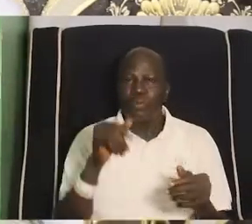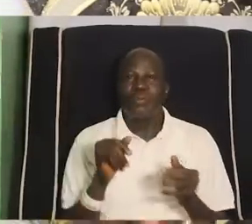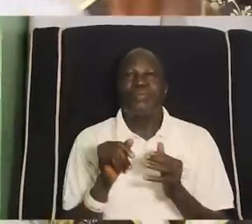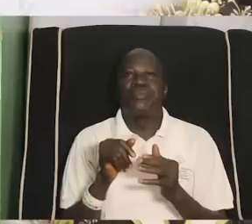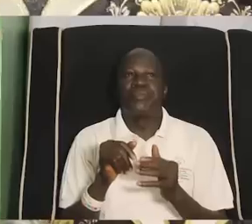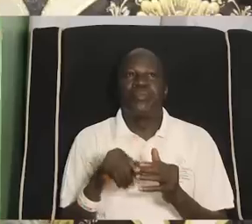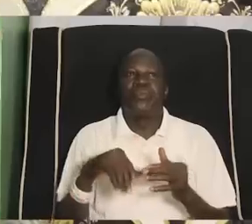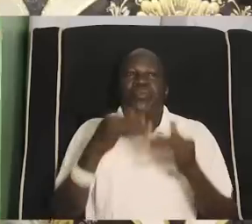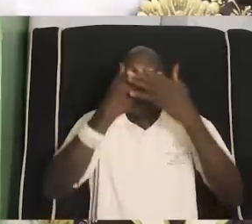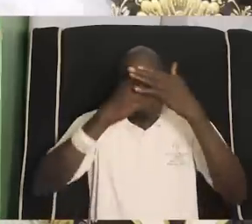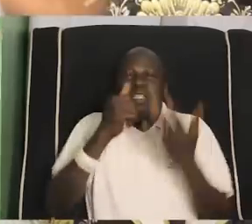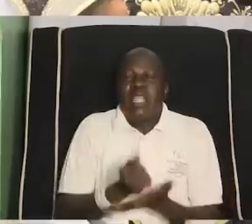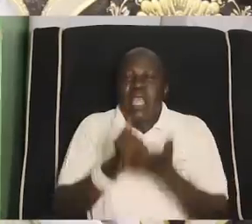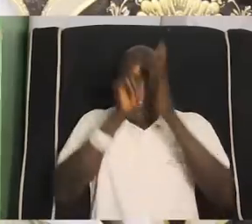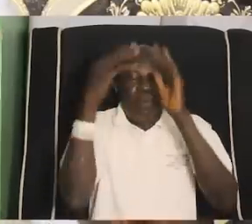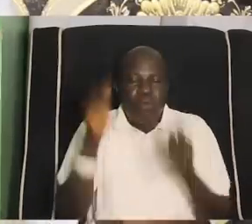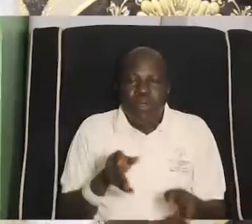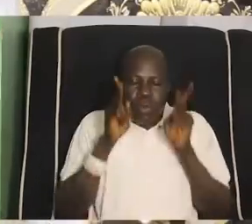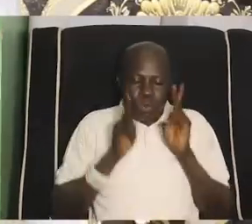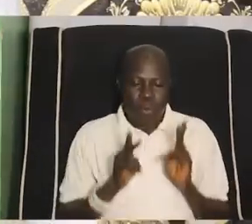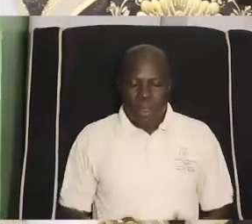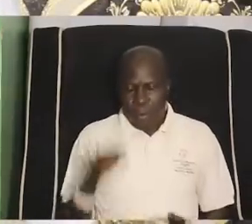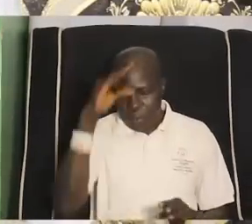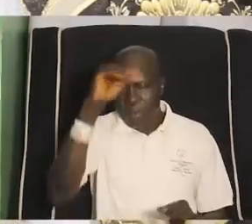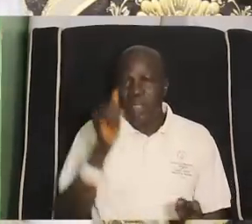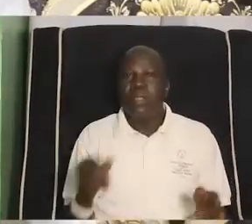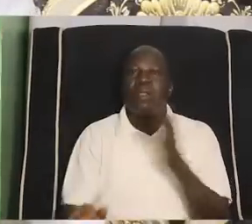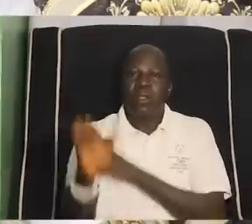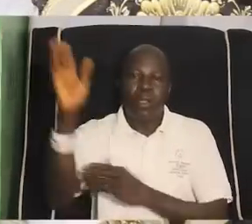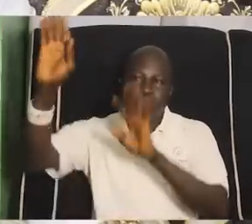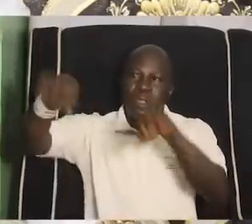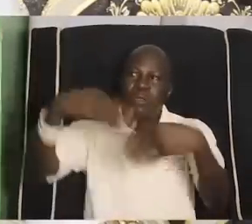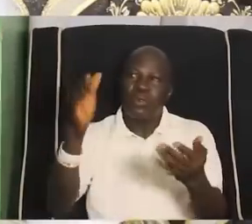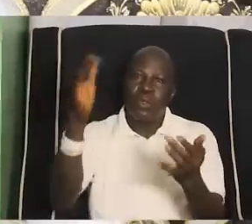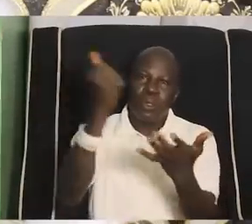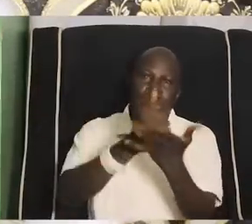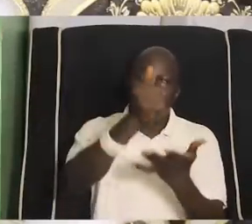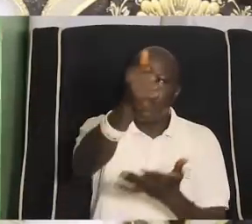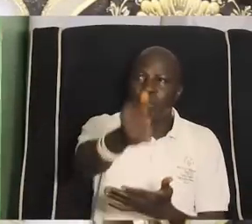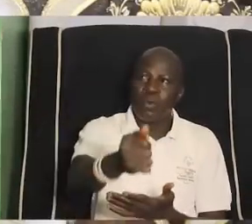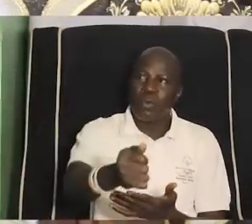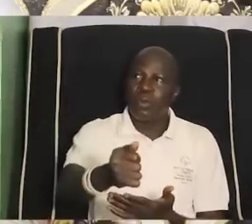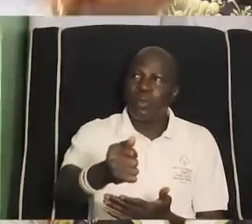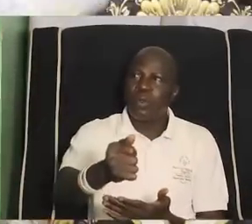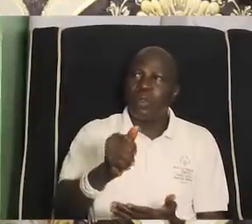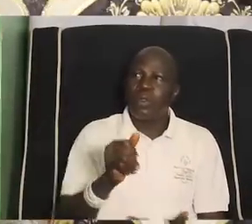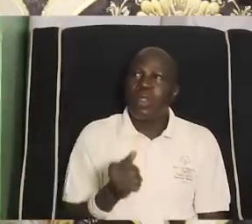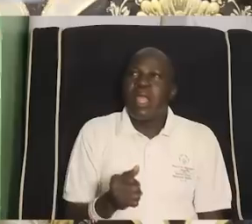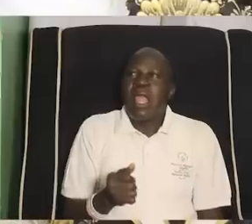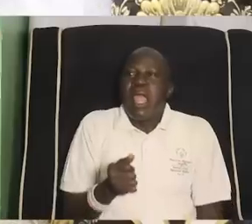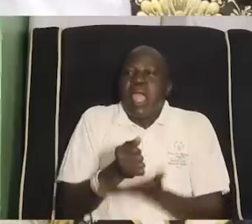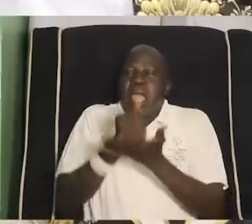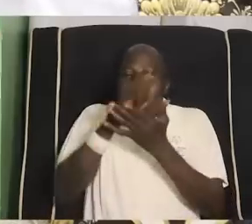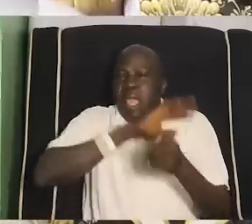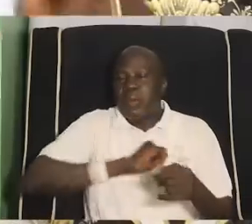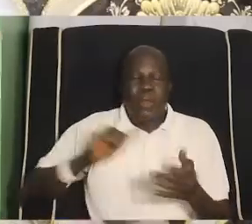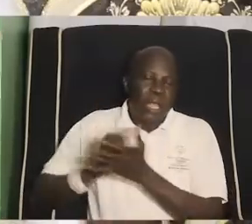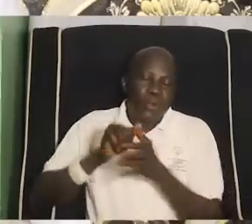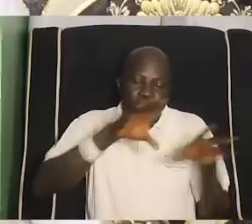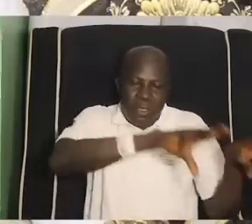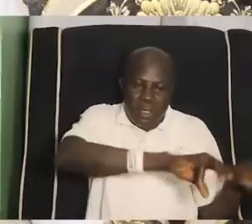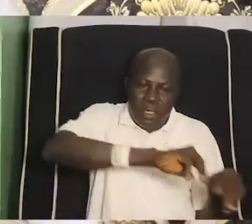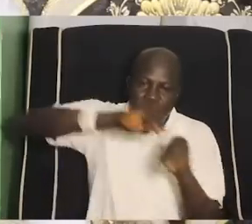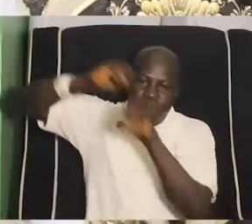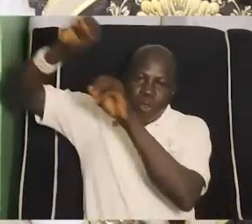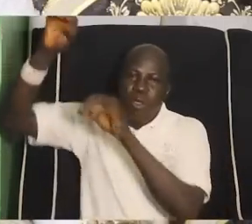Ìrànlọ́wọ́ ọwọ́ ènìyàn. Help from men. Ọ̀run àgbà fún ọ. Heaven will release it ìrànlọ́wọ́ ti ń fa ní gòkè. The help that lifts